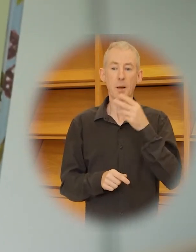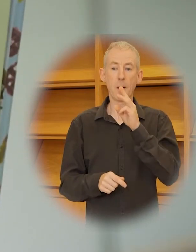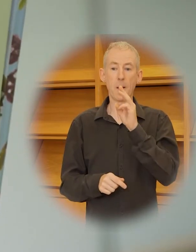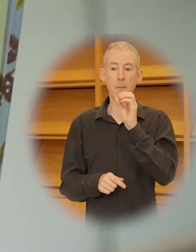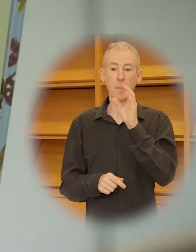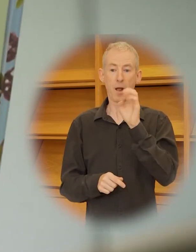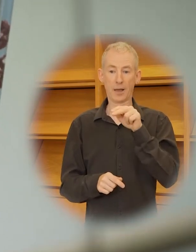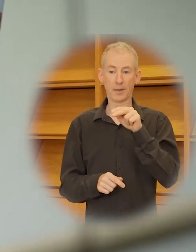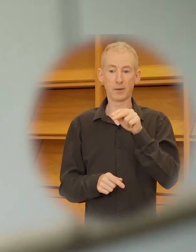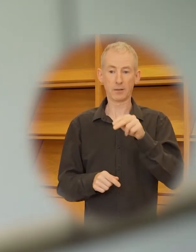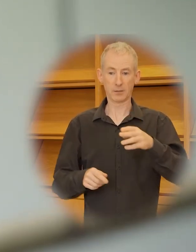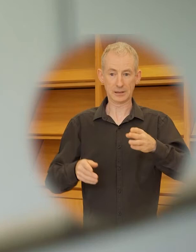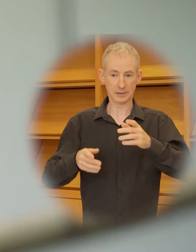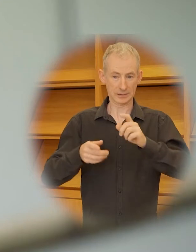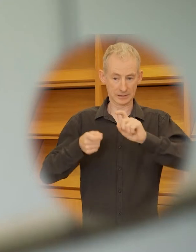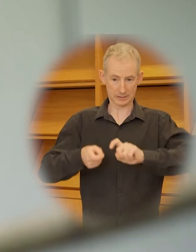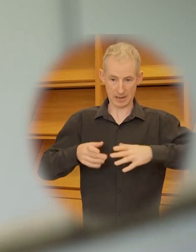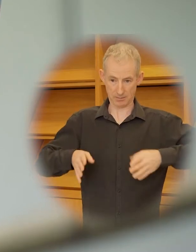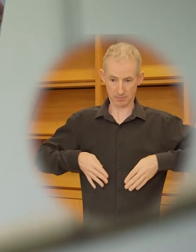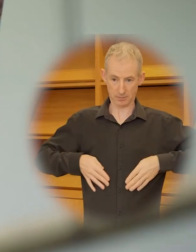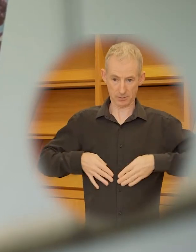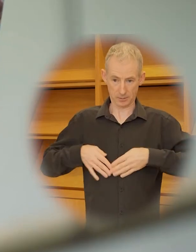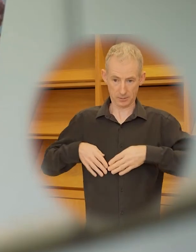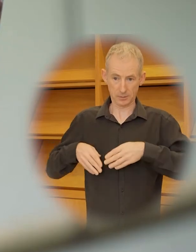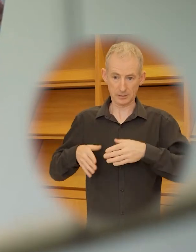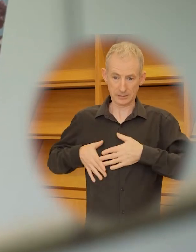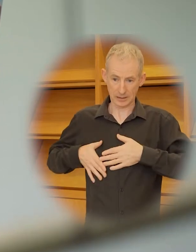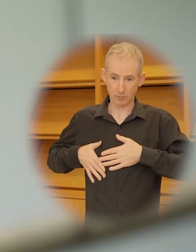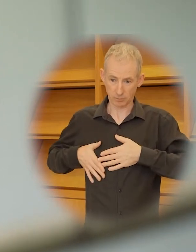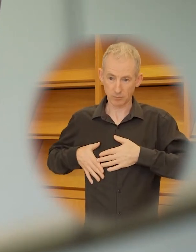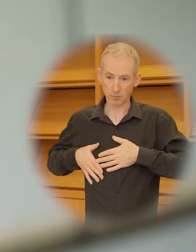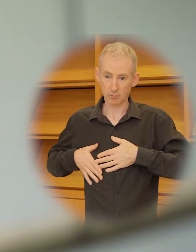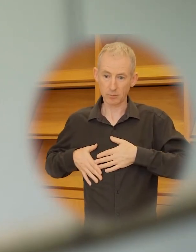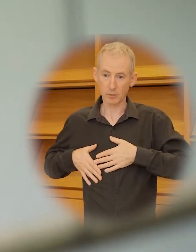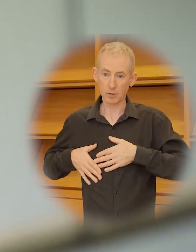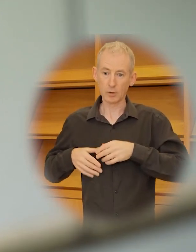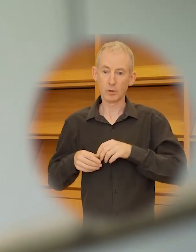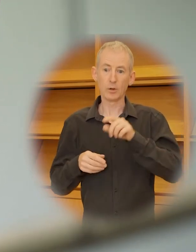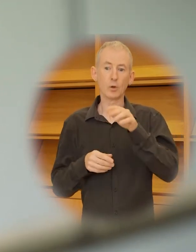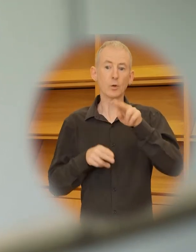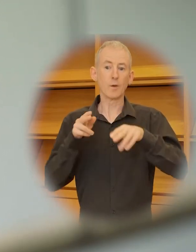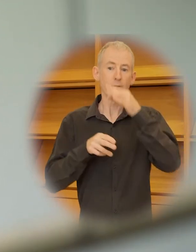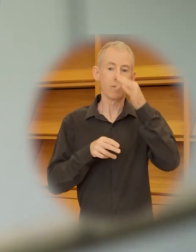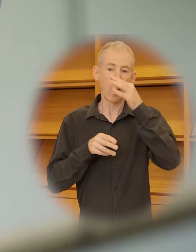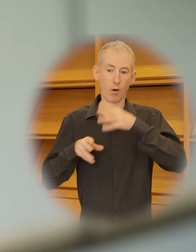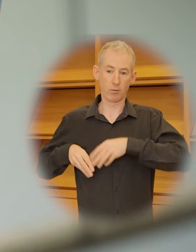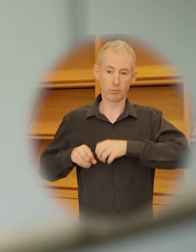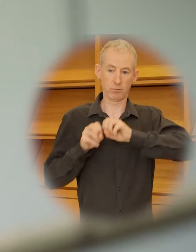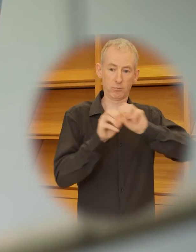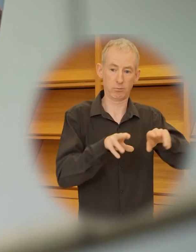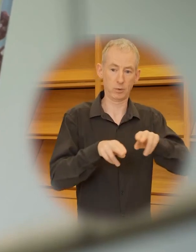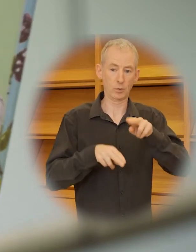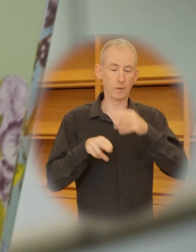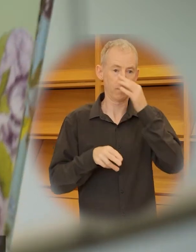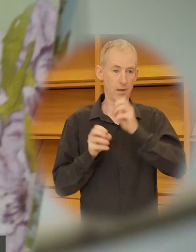flower, and then you get an apple in here. The apple or the cherry or the raspberry or the blueberry starts